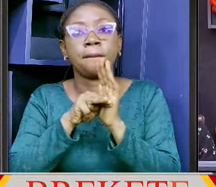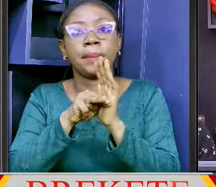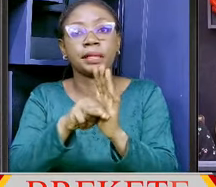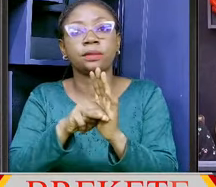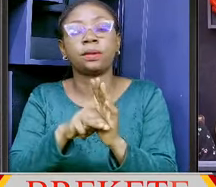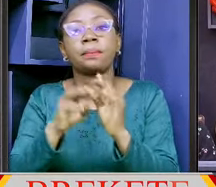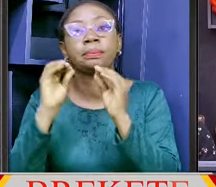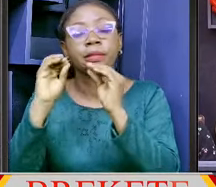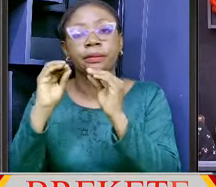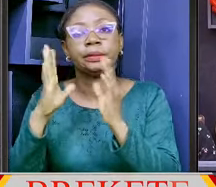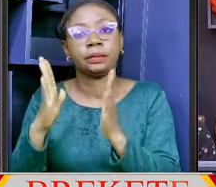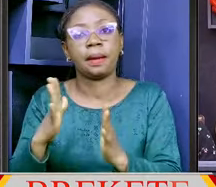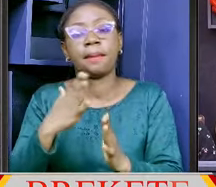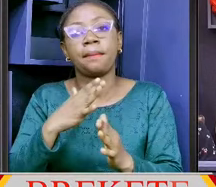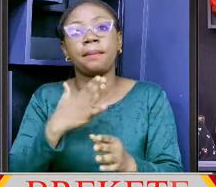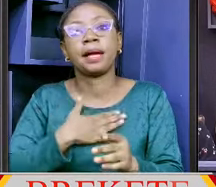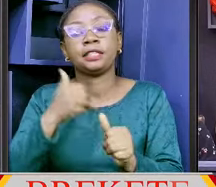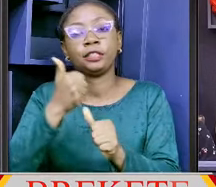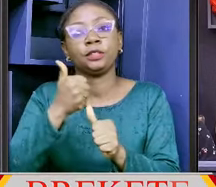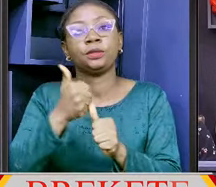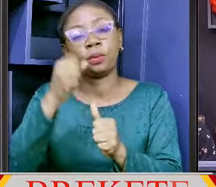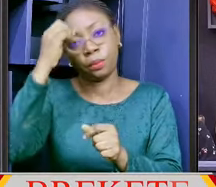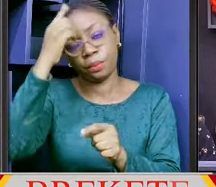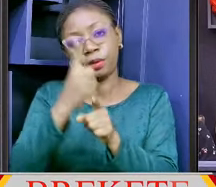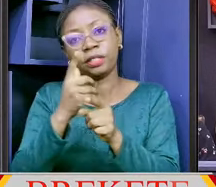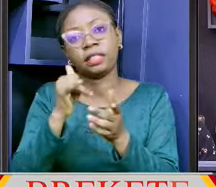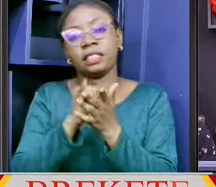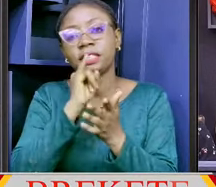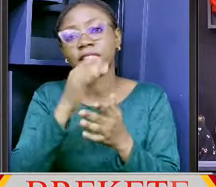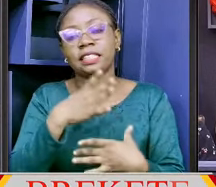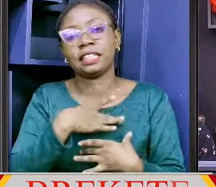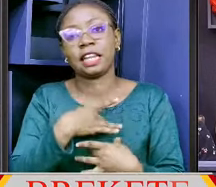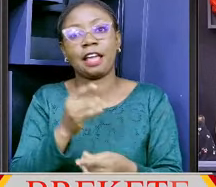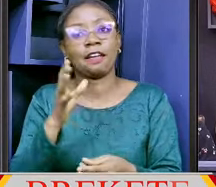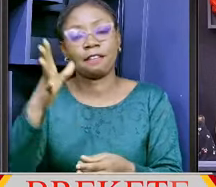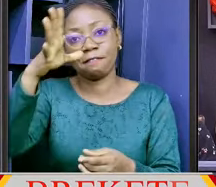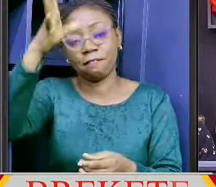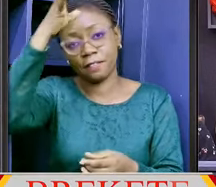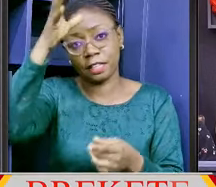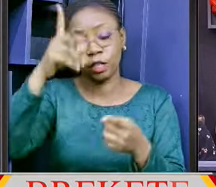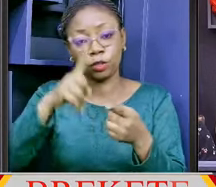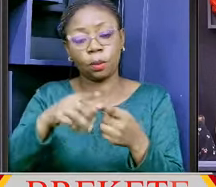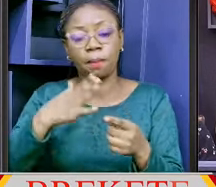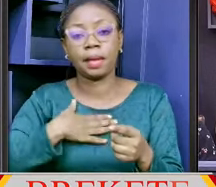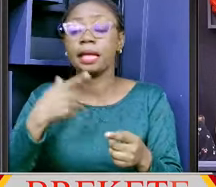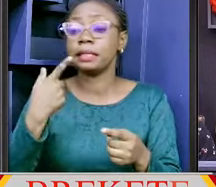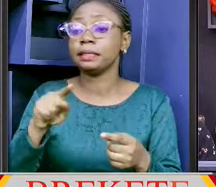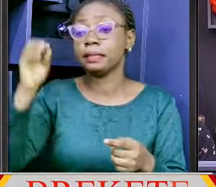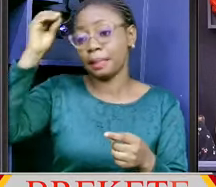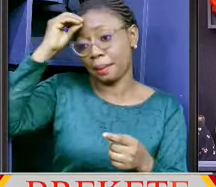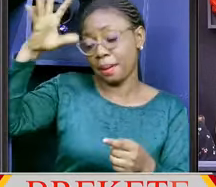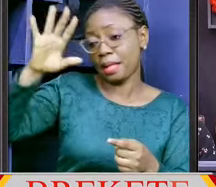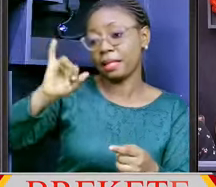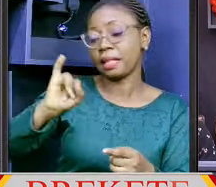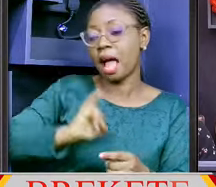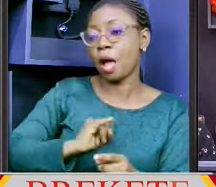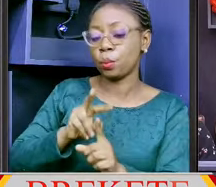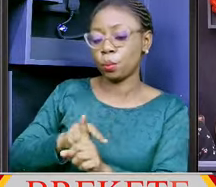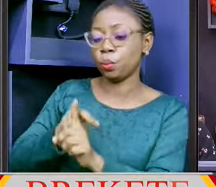My senior brother will be like father to me. Yes, sir. The man where I they look up to as far